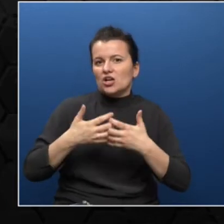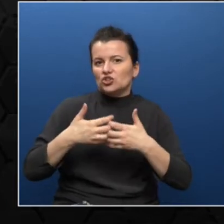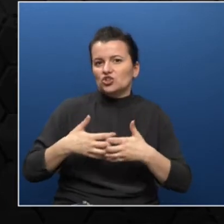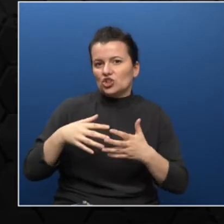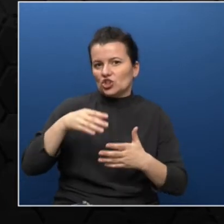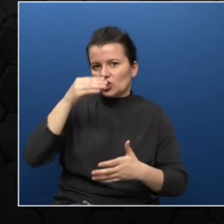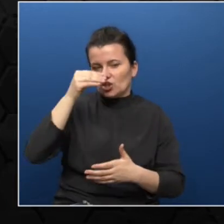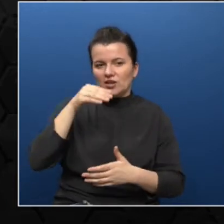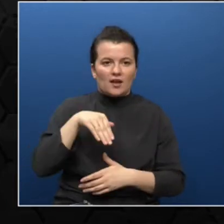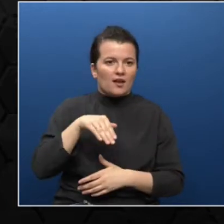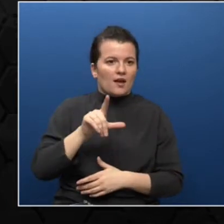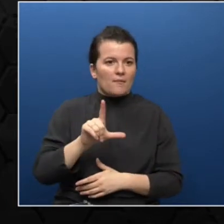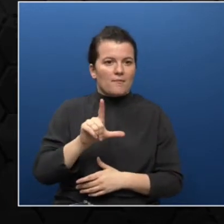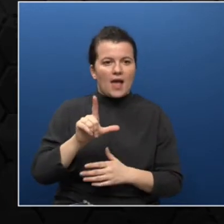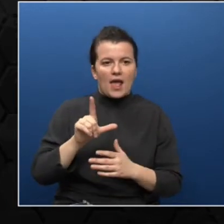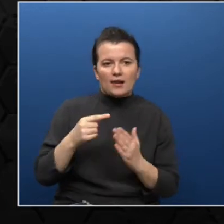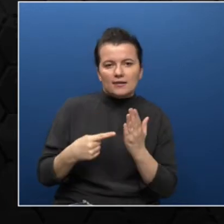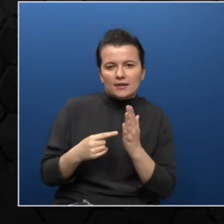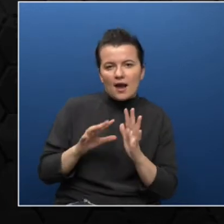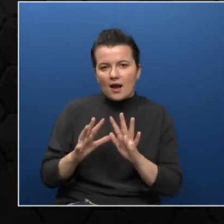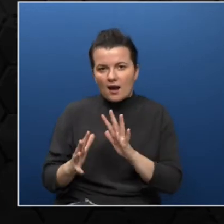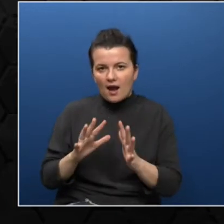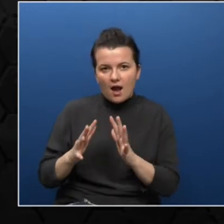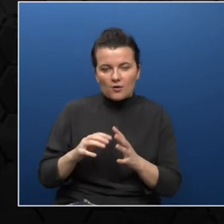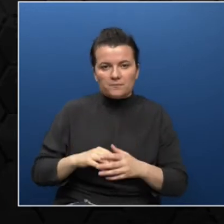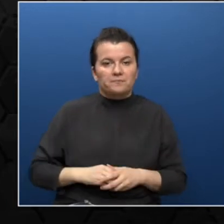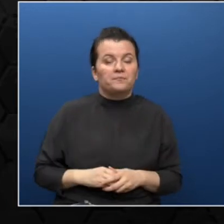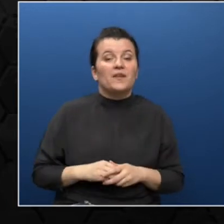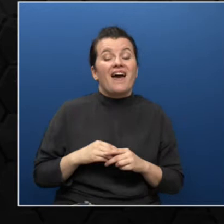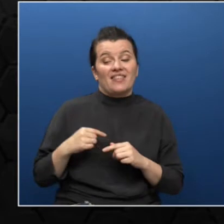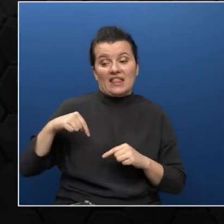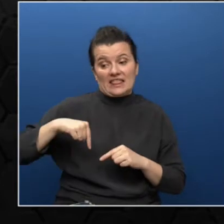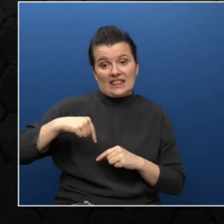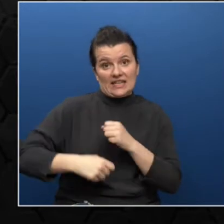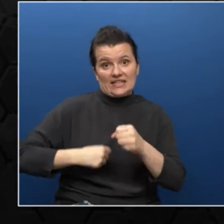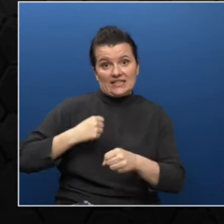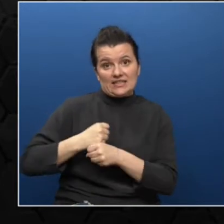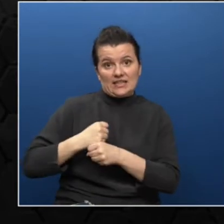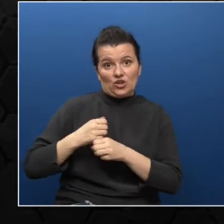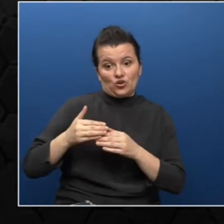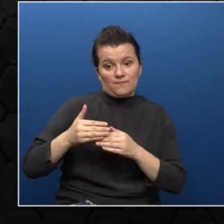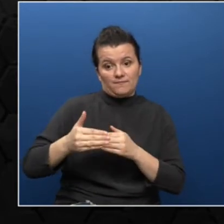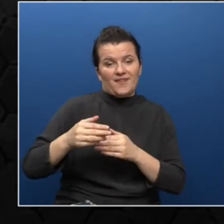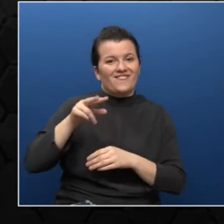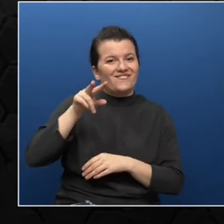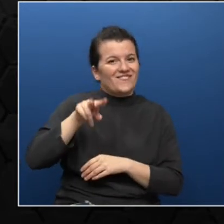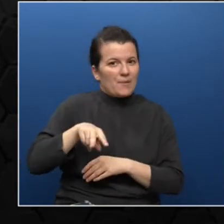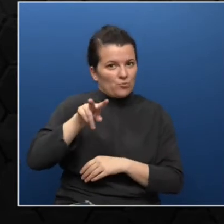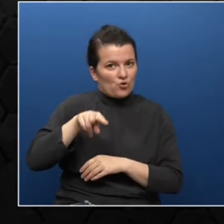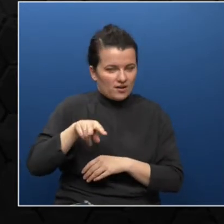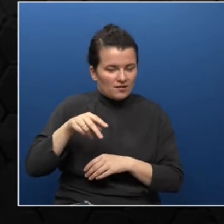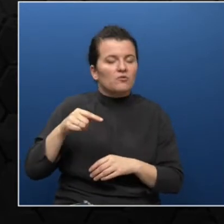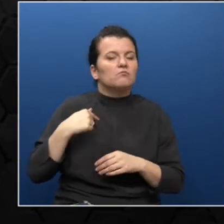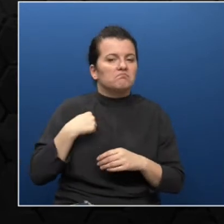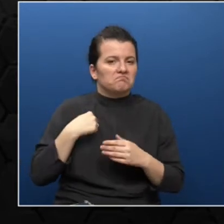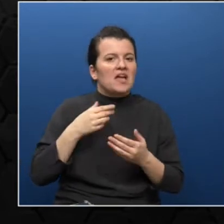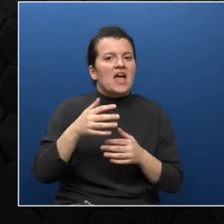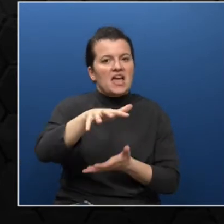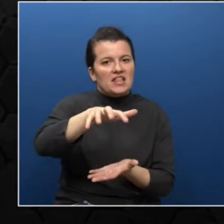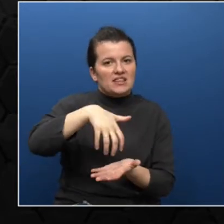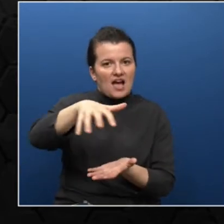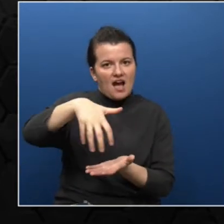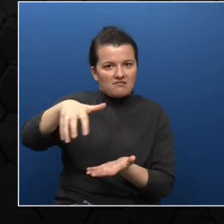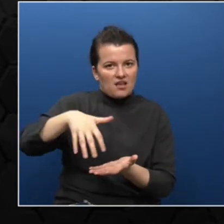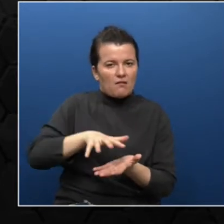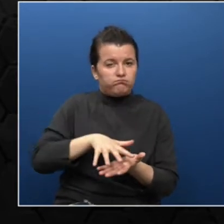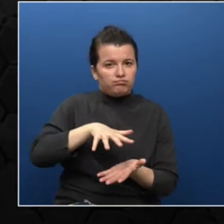this year, at around February, we started the data analysis, building a model and seeing how well